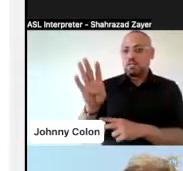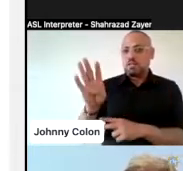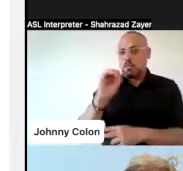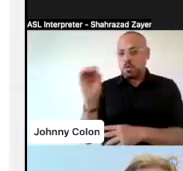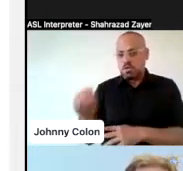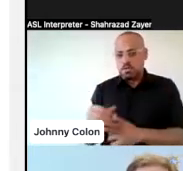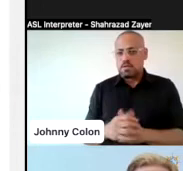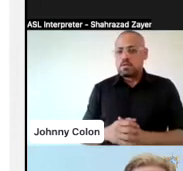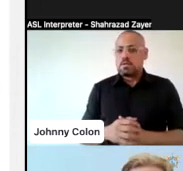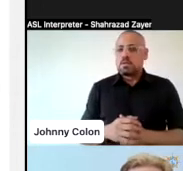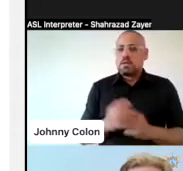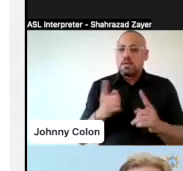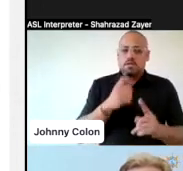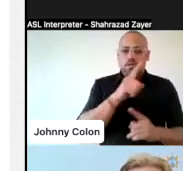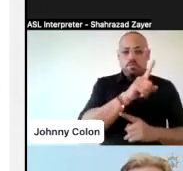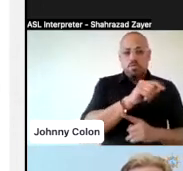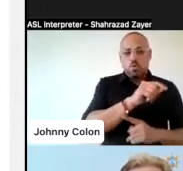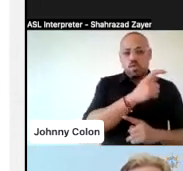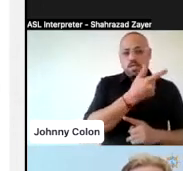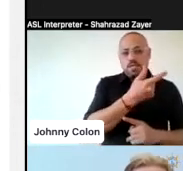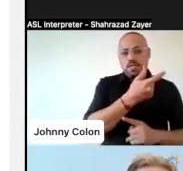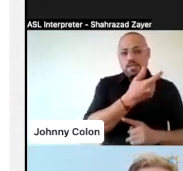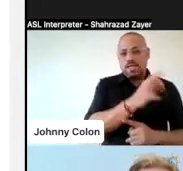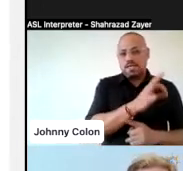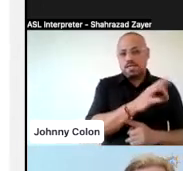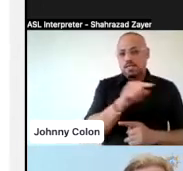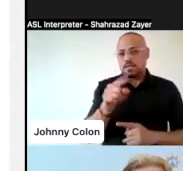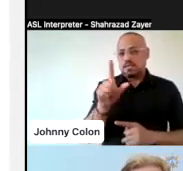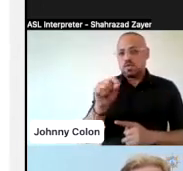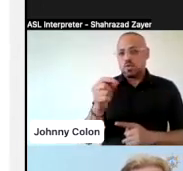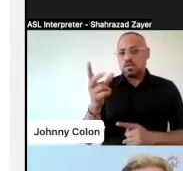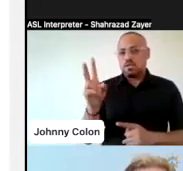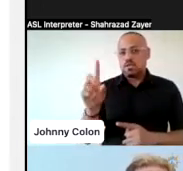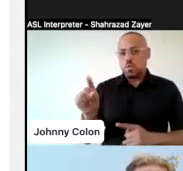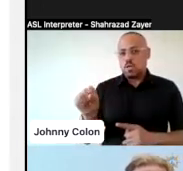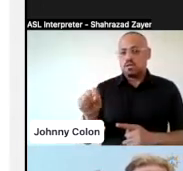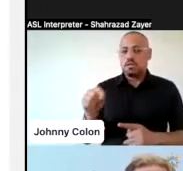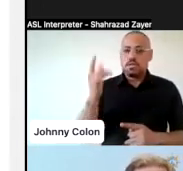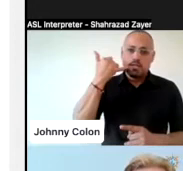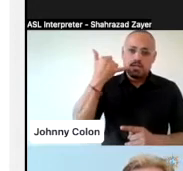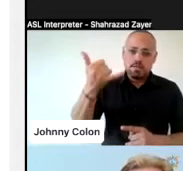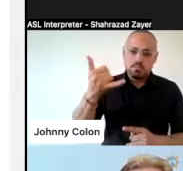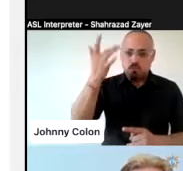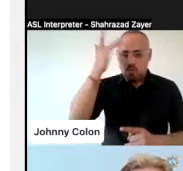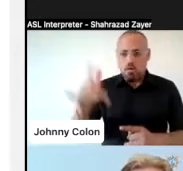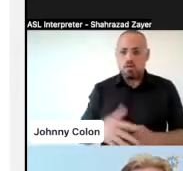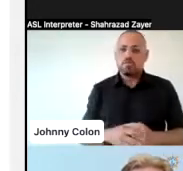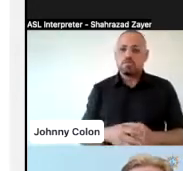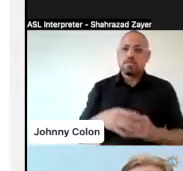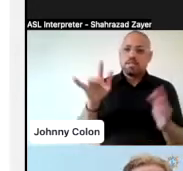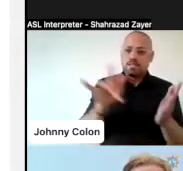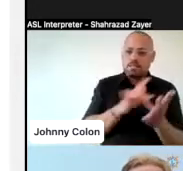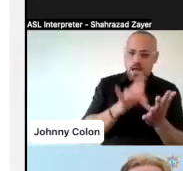194% from 2019 to 2020. Smartphones, tablets, wearables like Apple